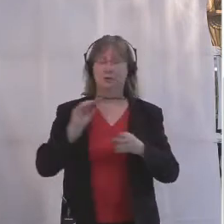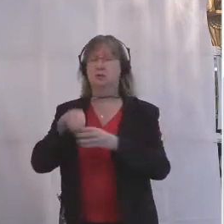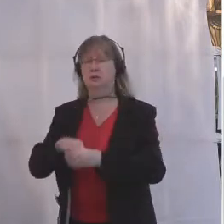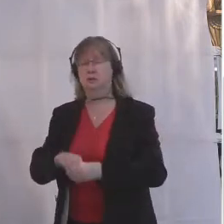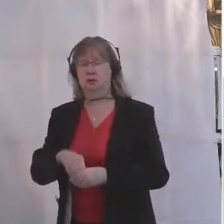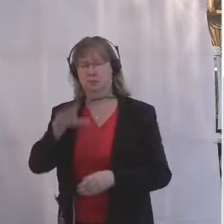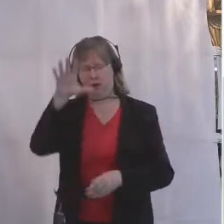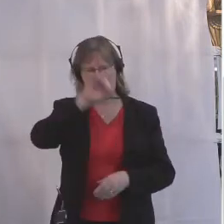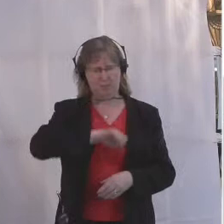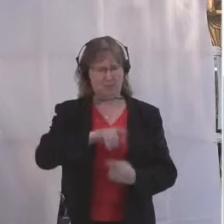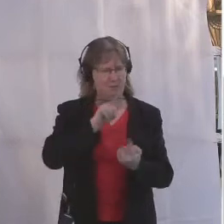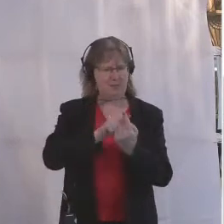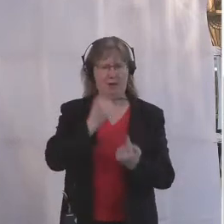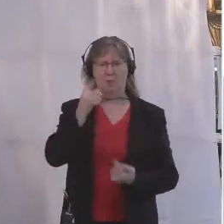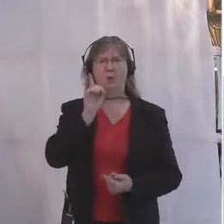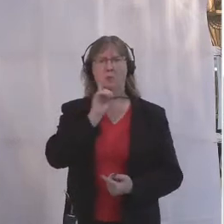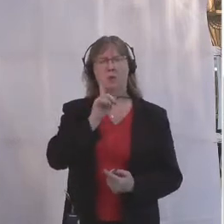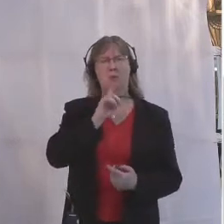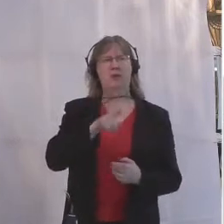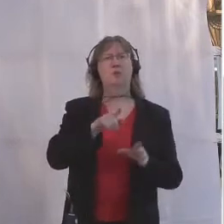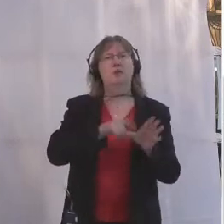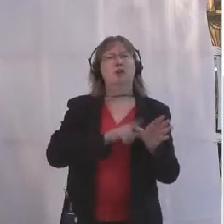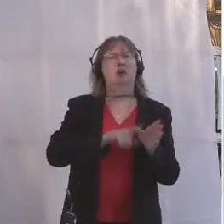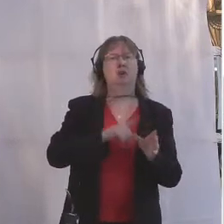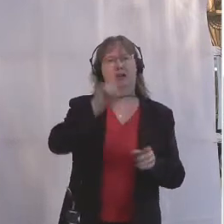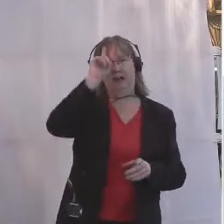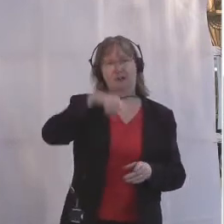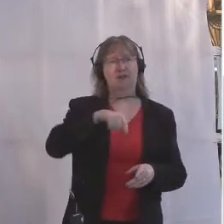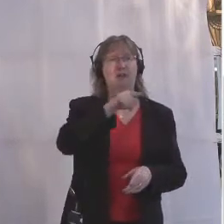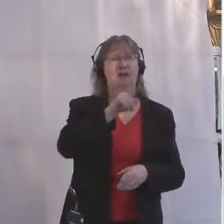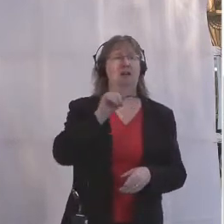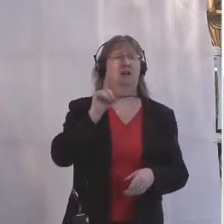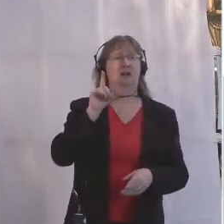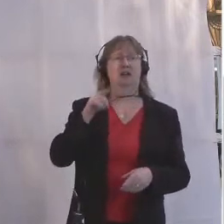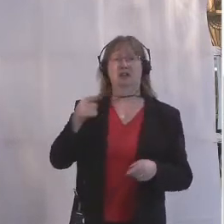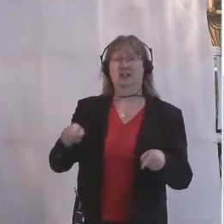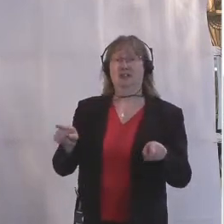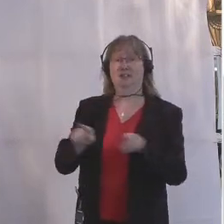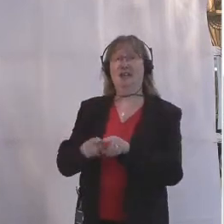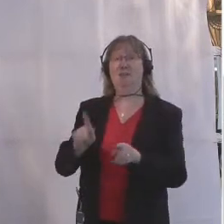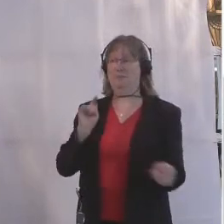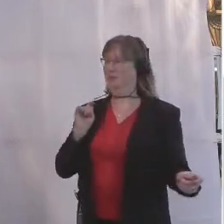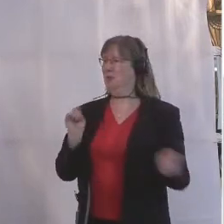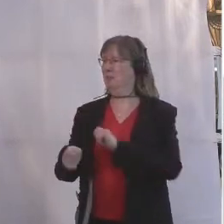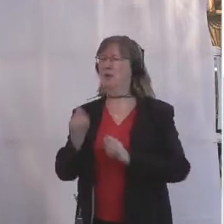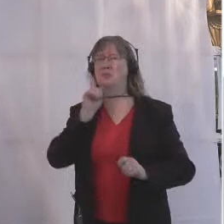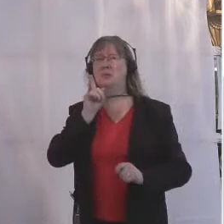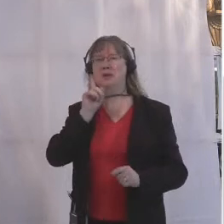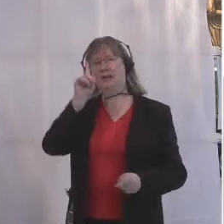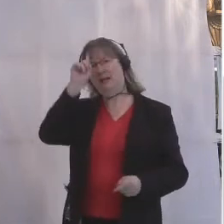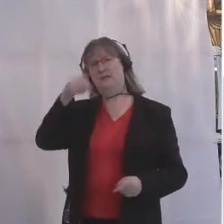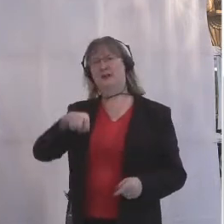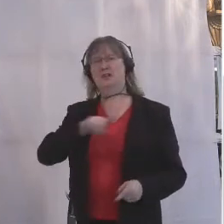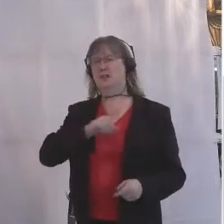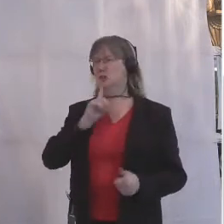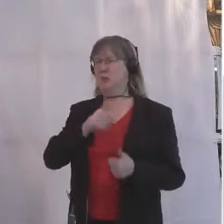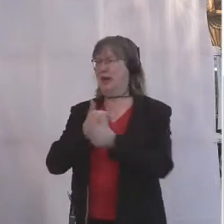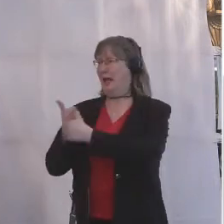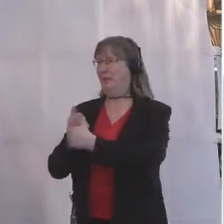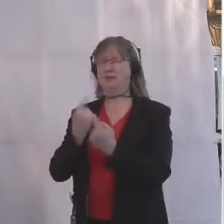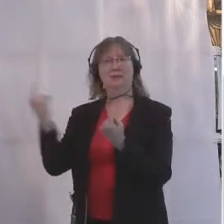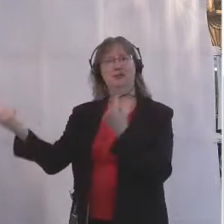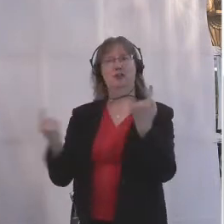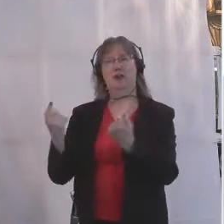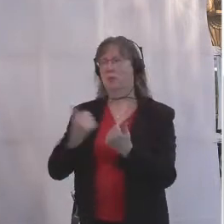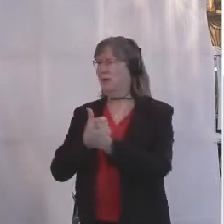on Young Innovators is also a Women in Innovation this year, and it was great to have met her because we helped each other along